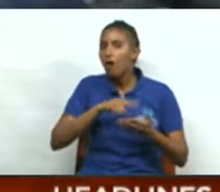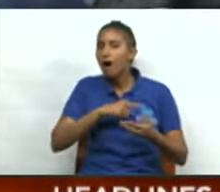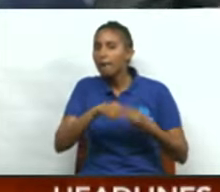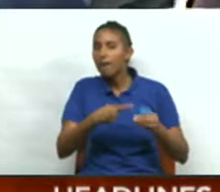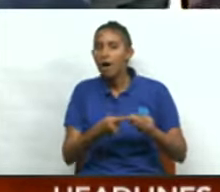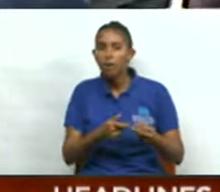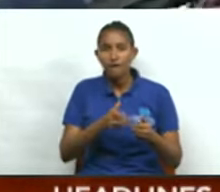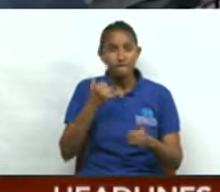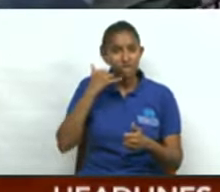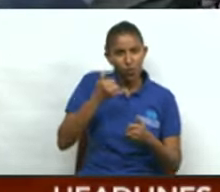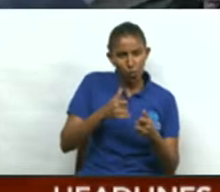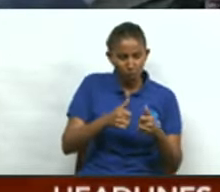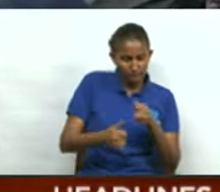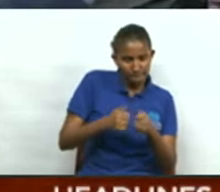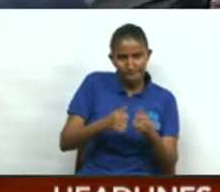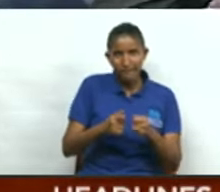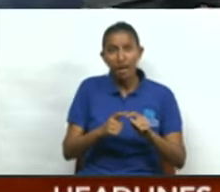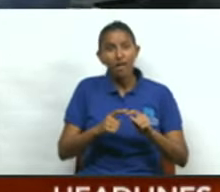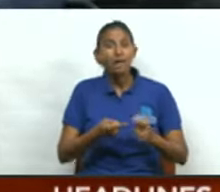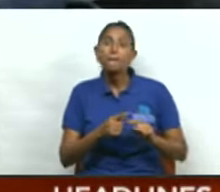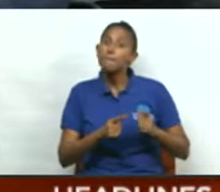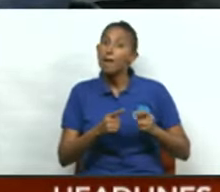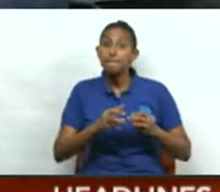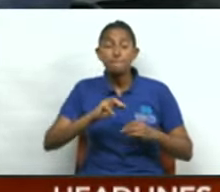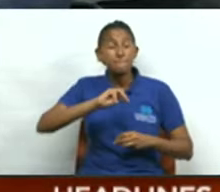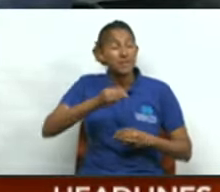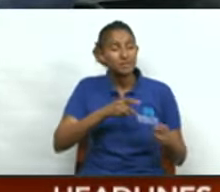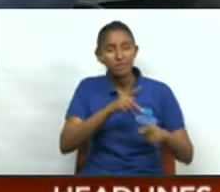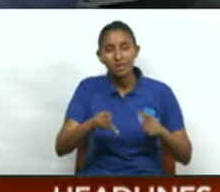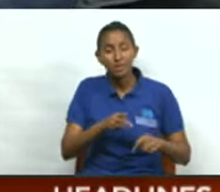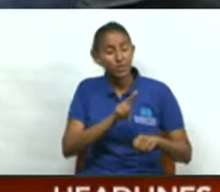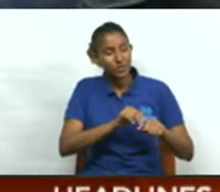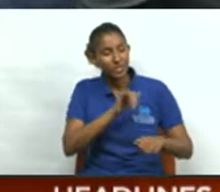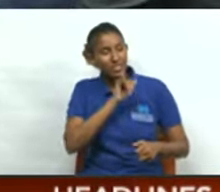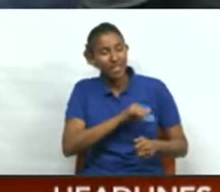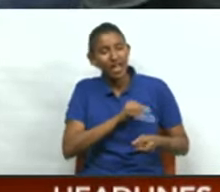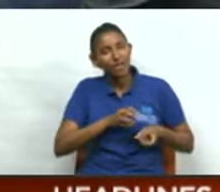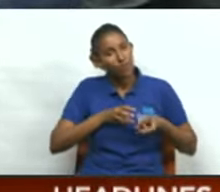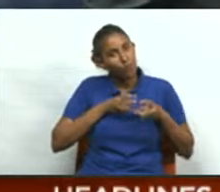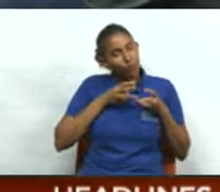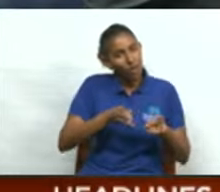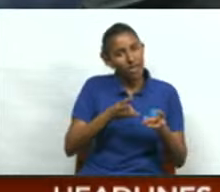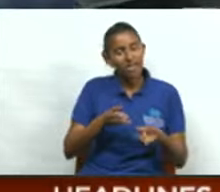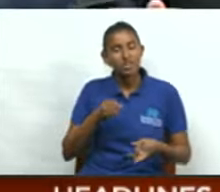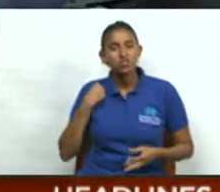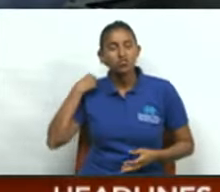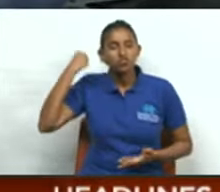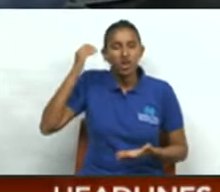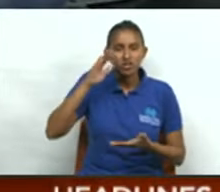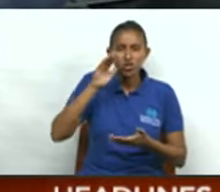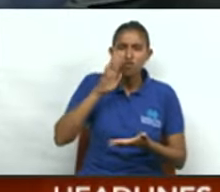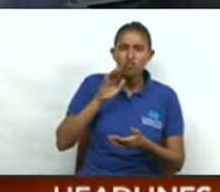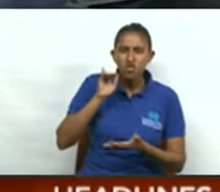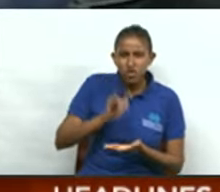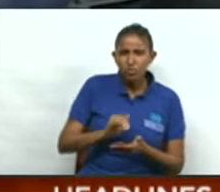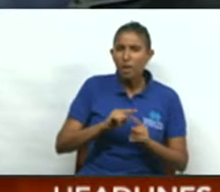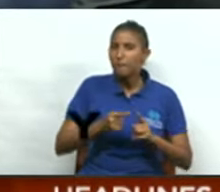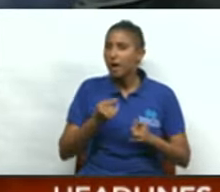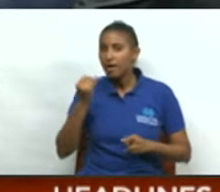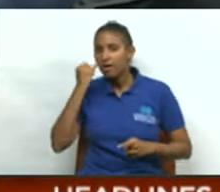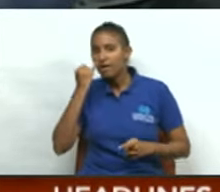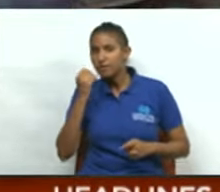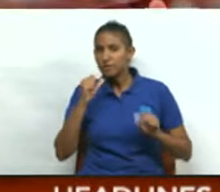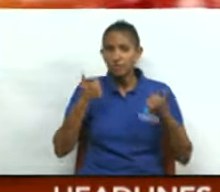but millions of people play games as a way to de-stress. But is this good for your health? Tonight we explore in Wellness Wednesday.